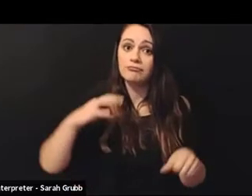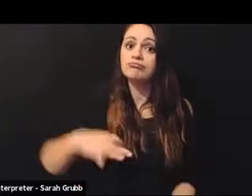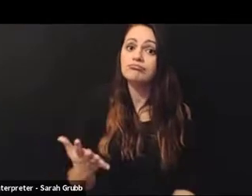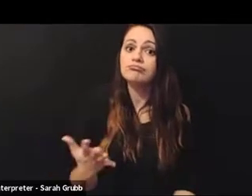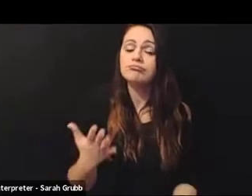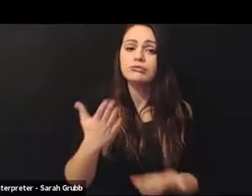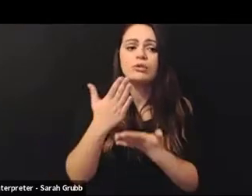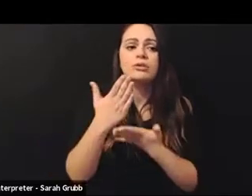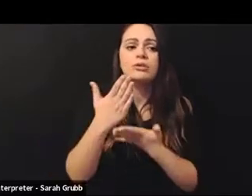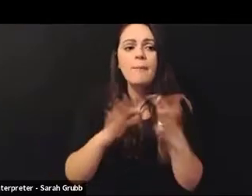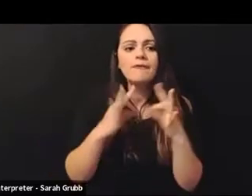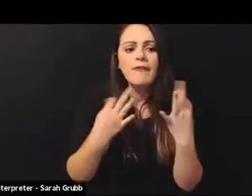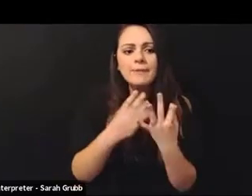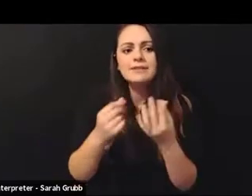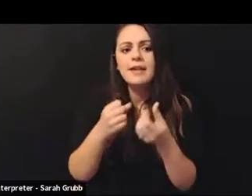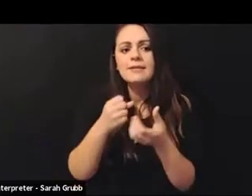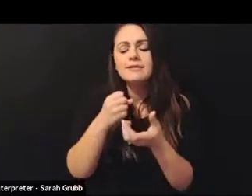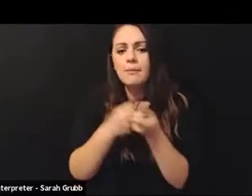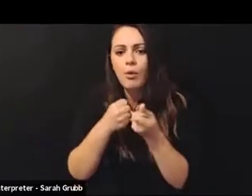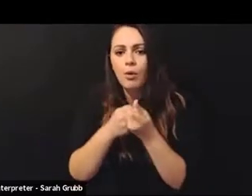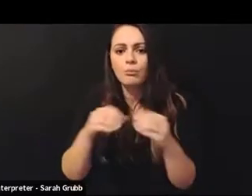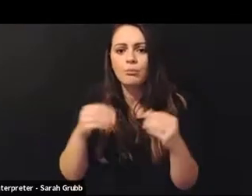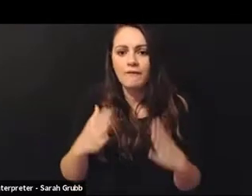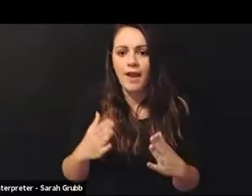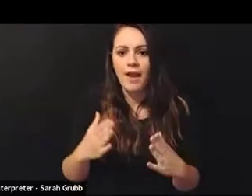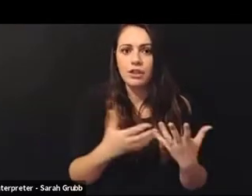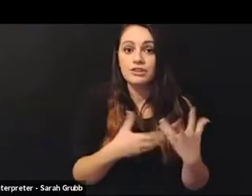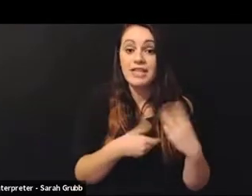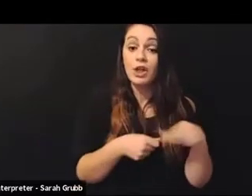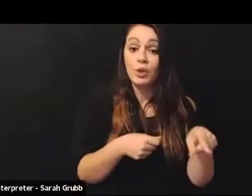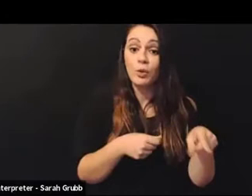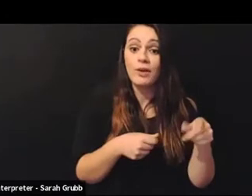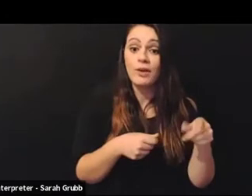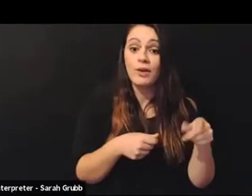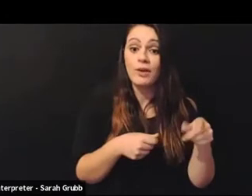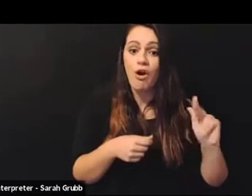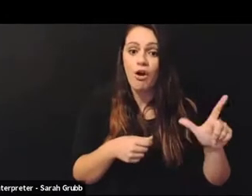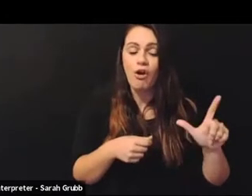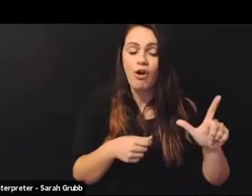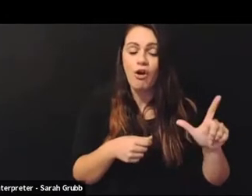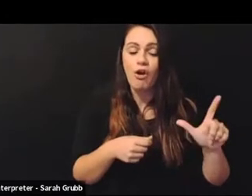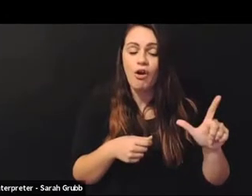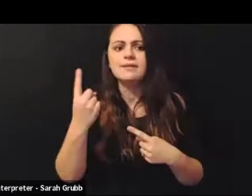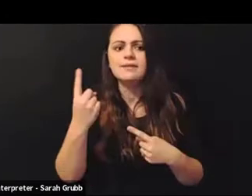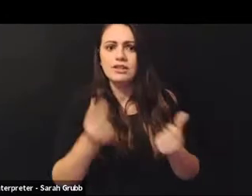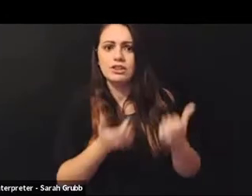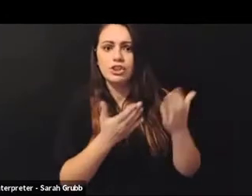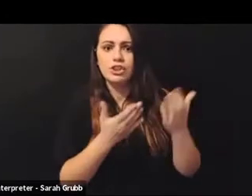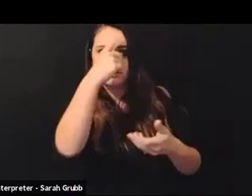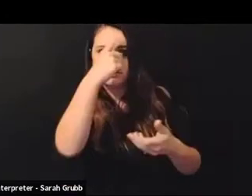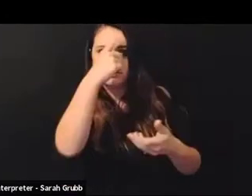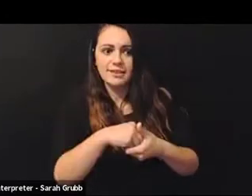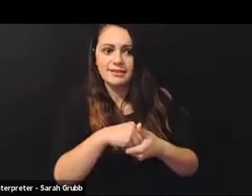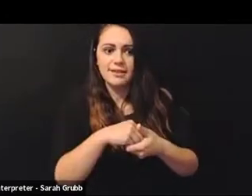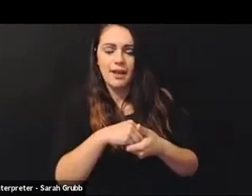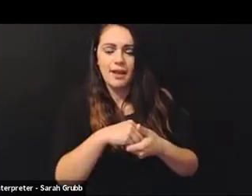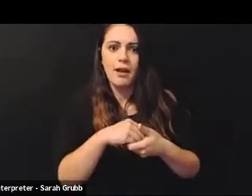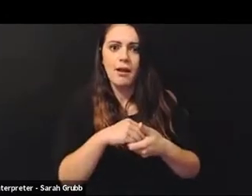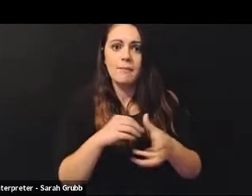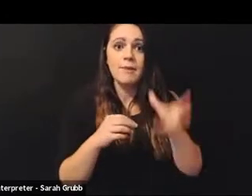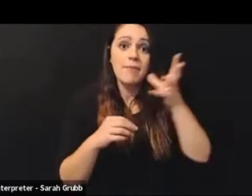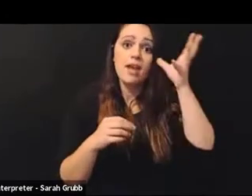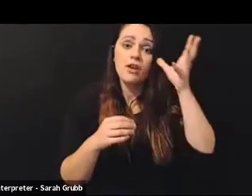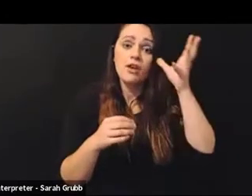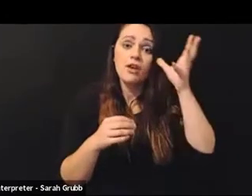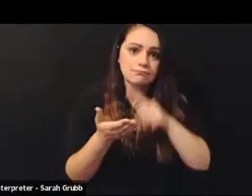friend Paul, they actually, once someone suggested autism, they actually sought it out, because it actually got him a lot more services. It